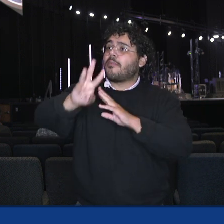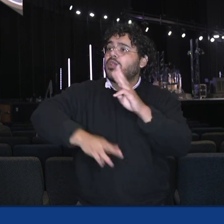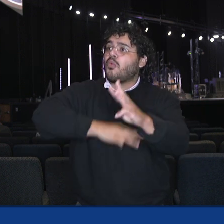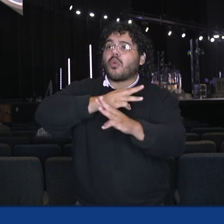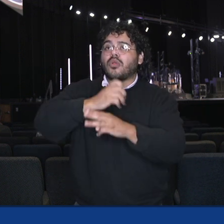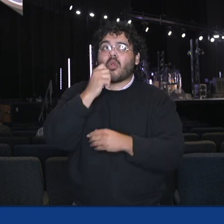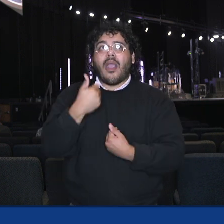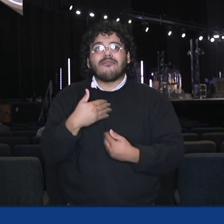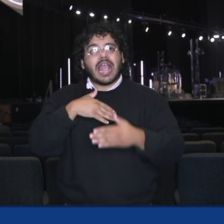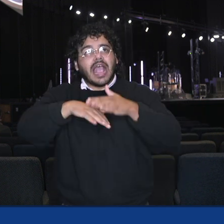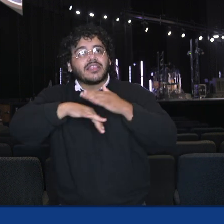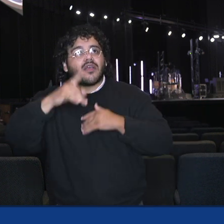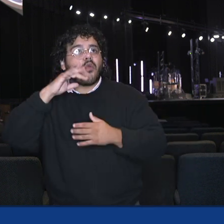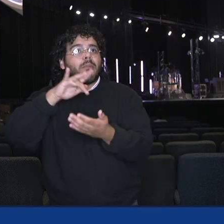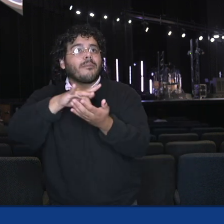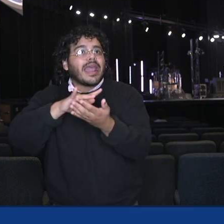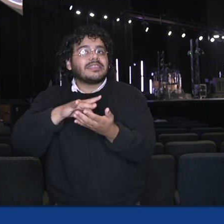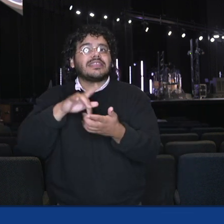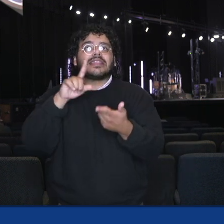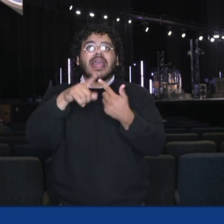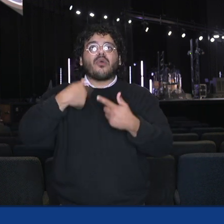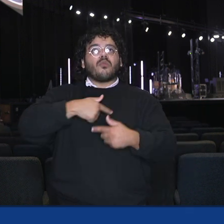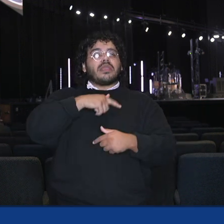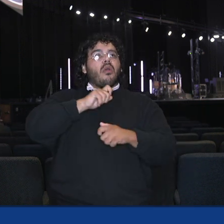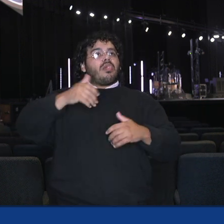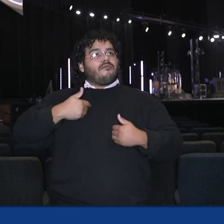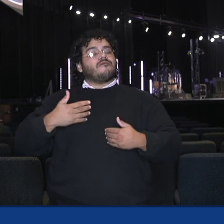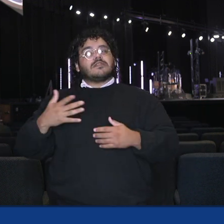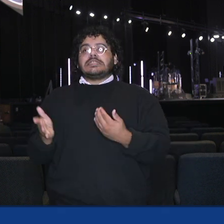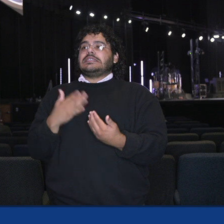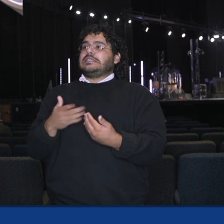access to the kinds of medicines that you and I can buy in the store,